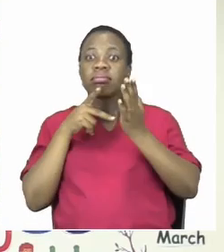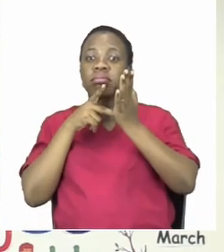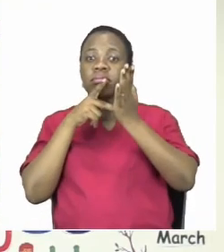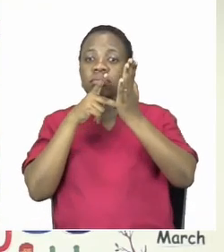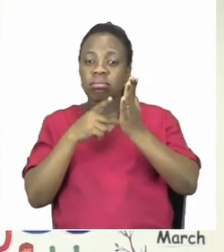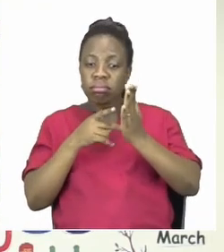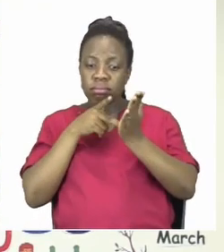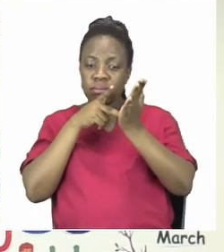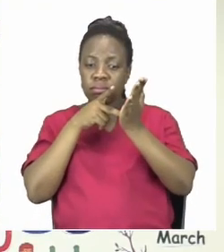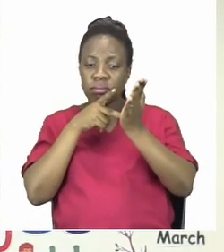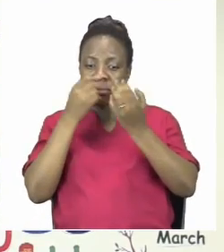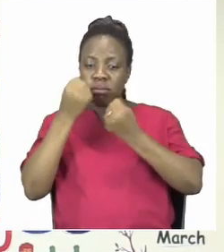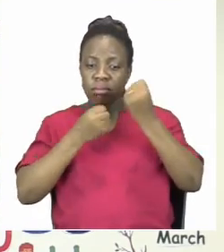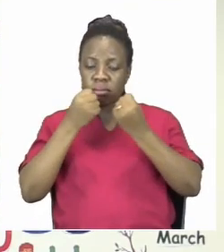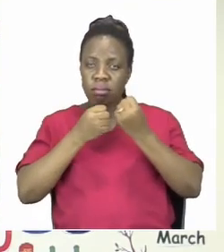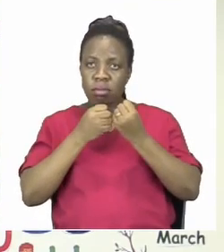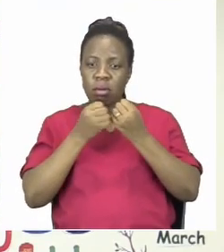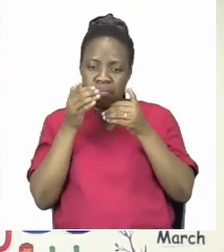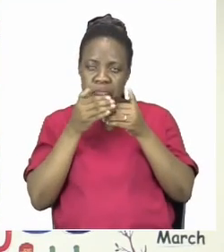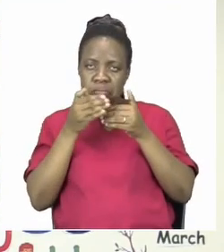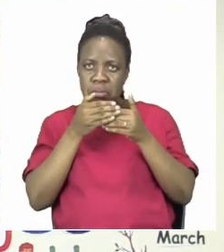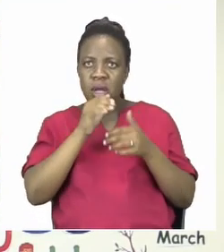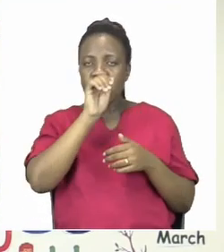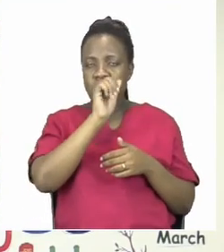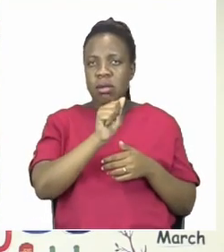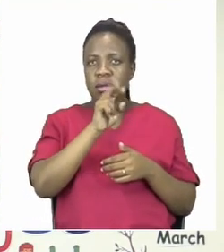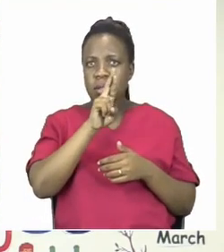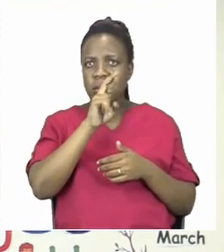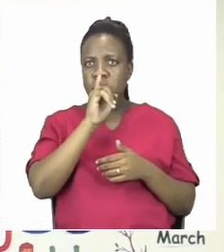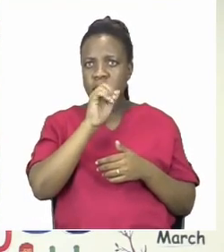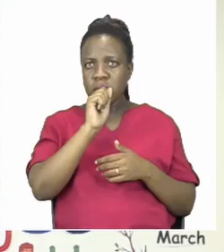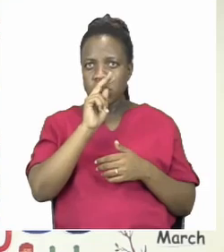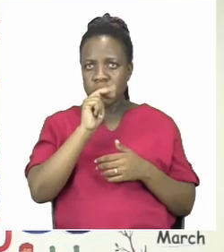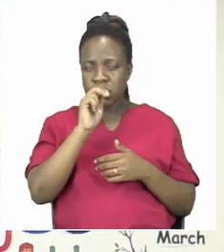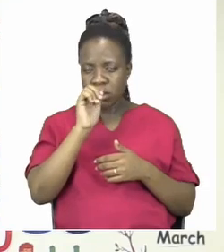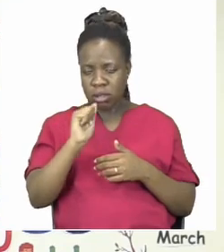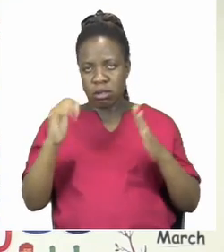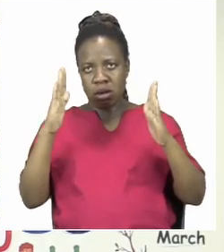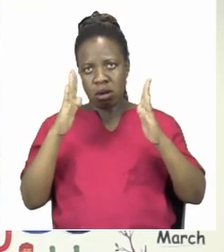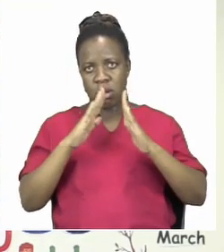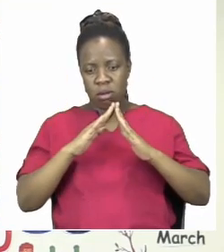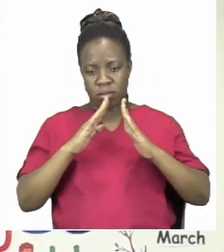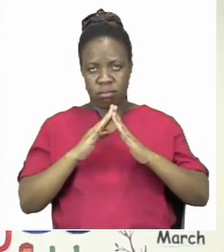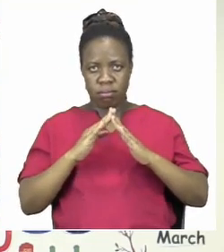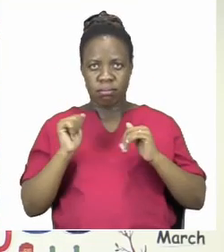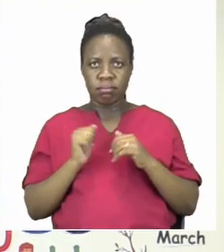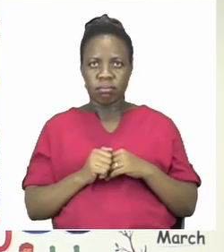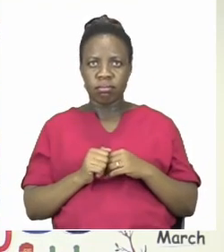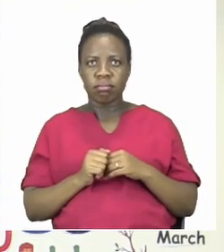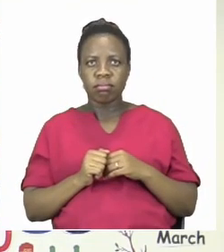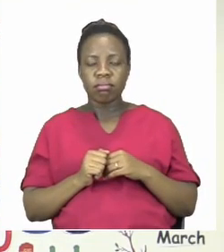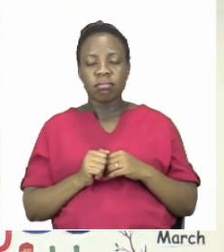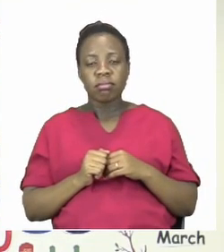house. So everyone, all you have to do is you must find the place and also have a look at the surroundings so